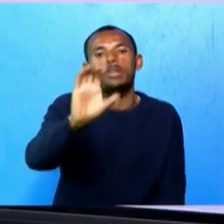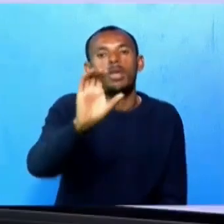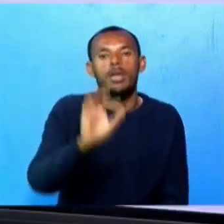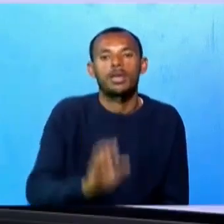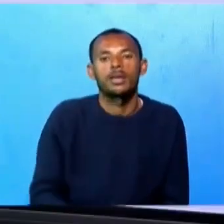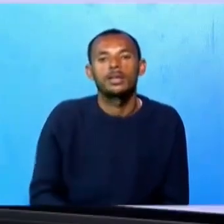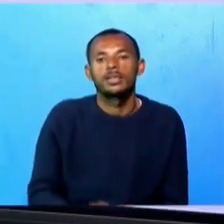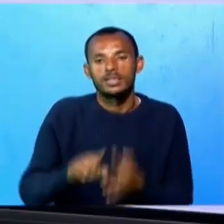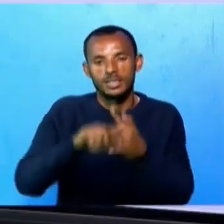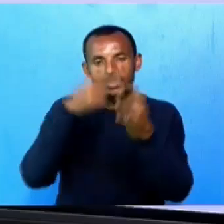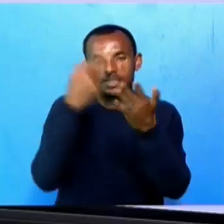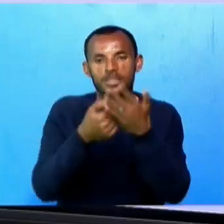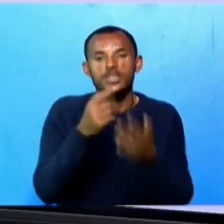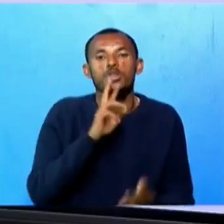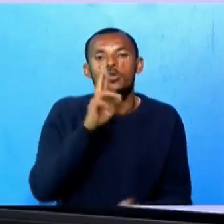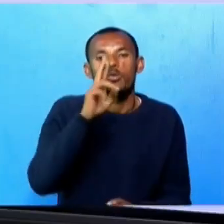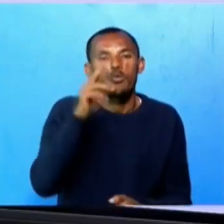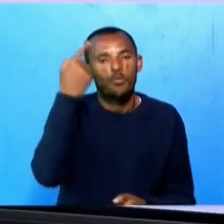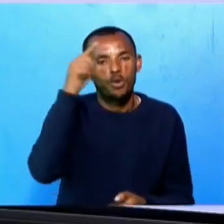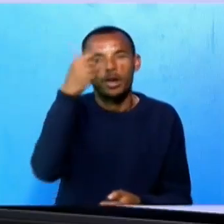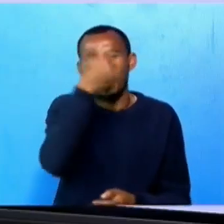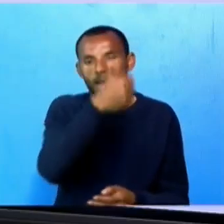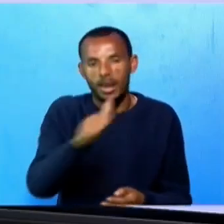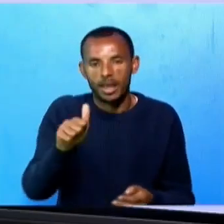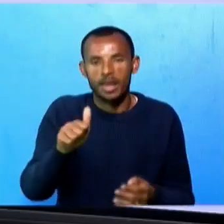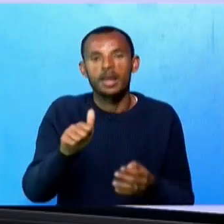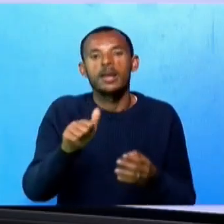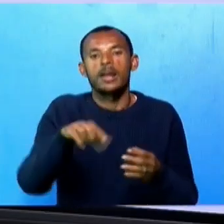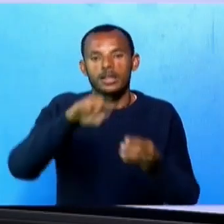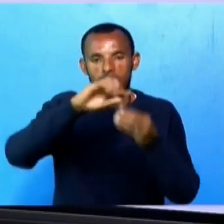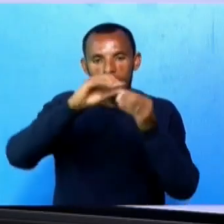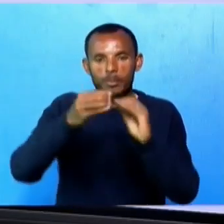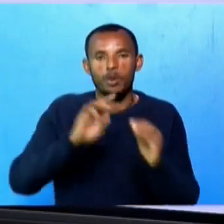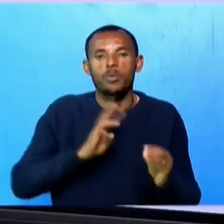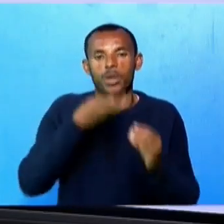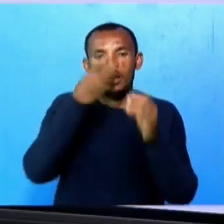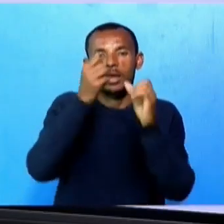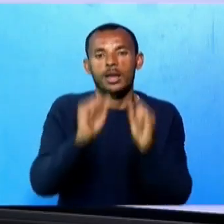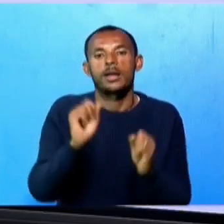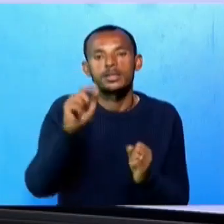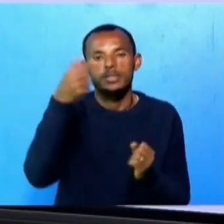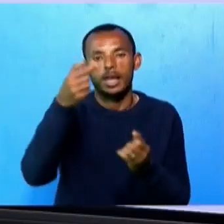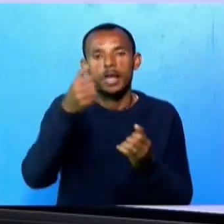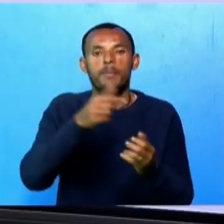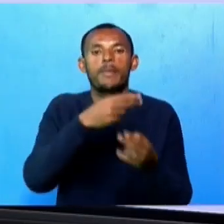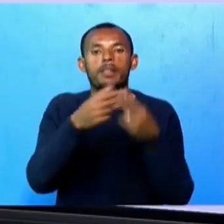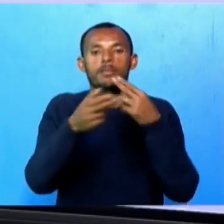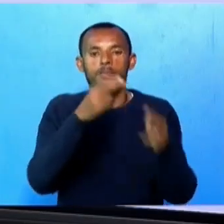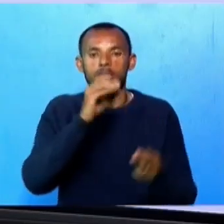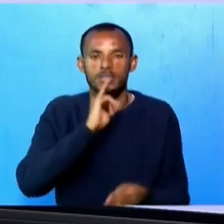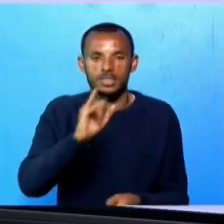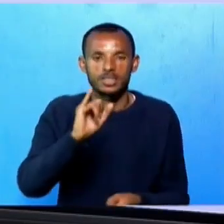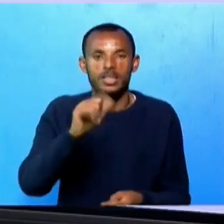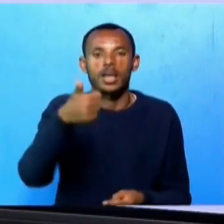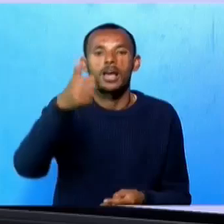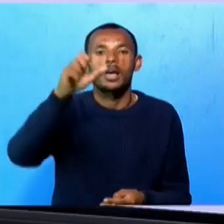Since this is true for any rational number, we can say that multiplication is